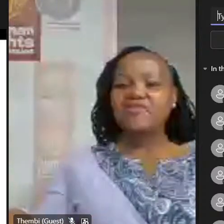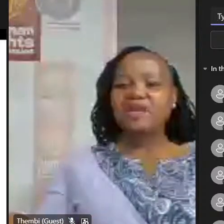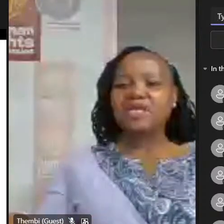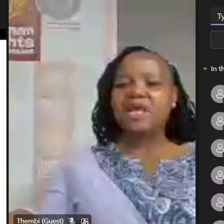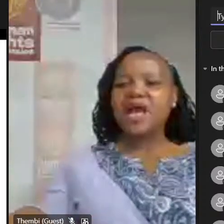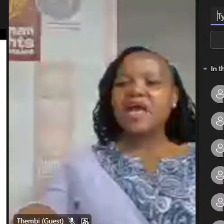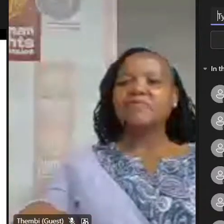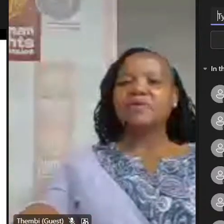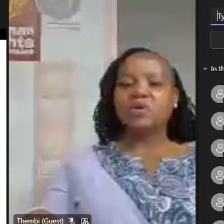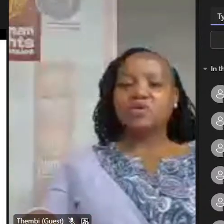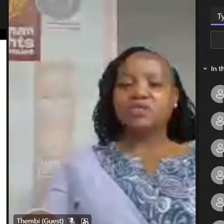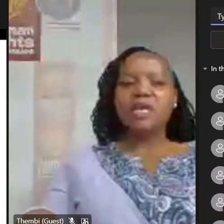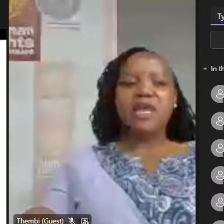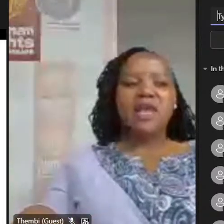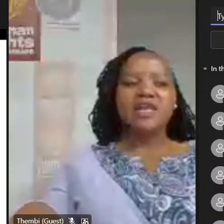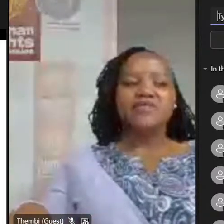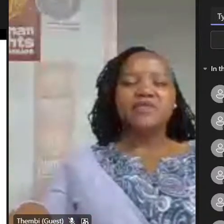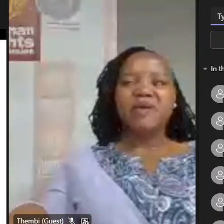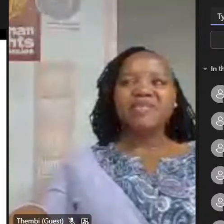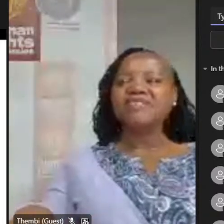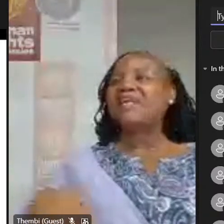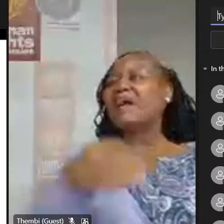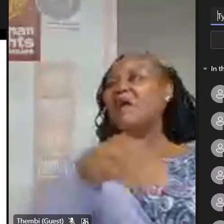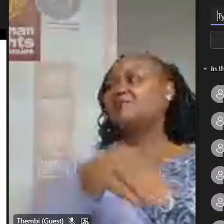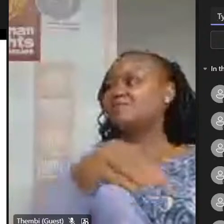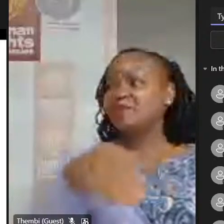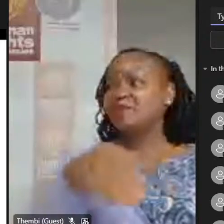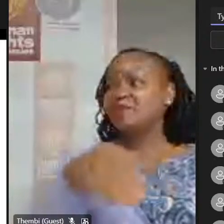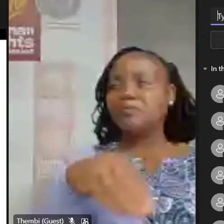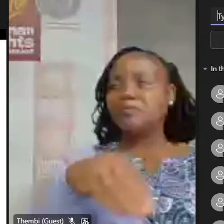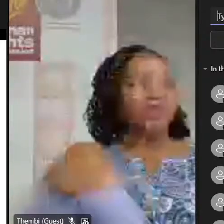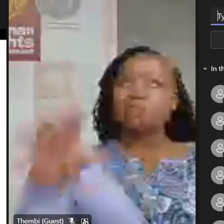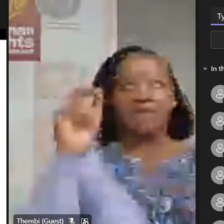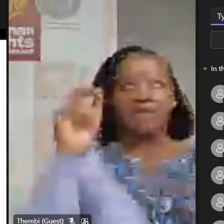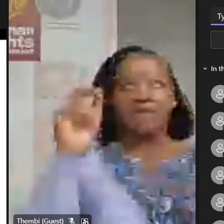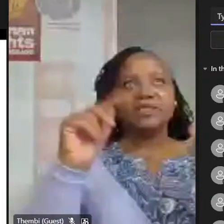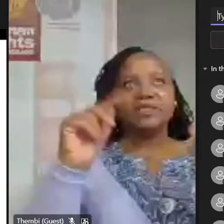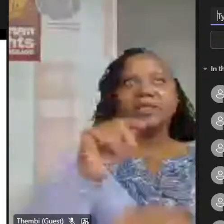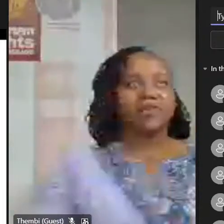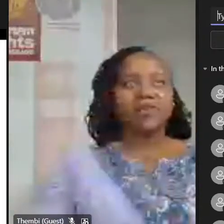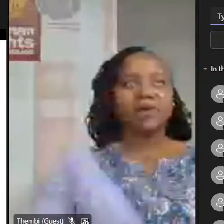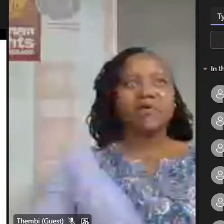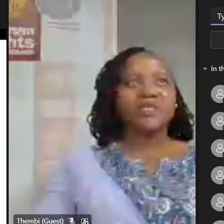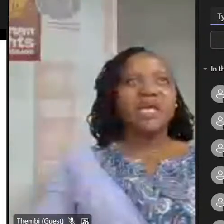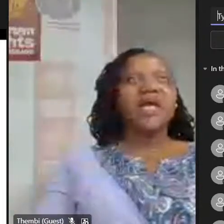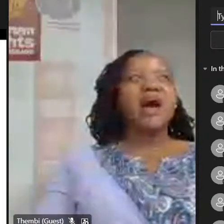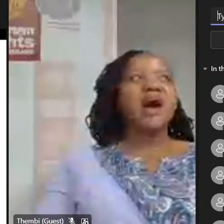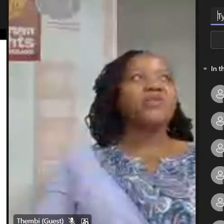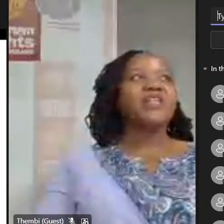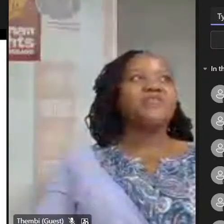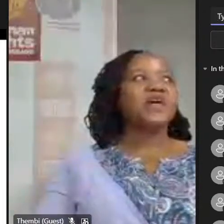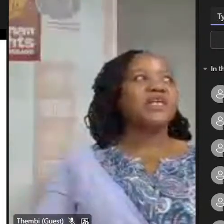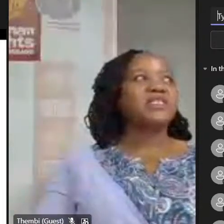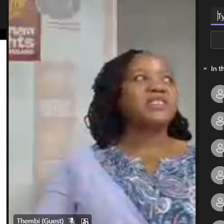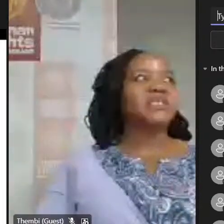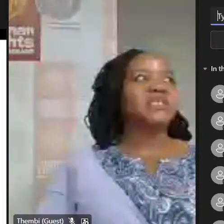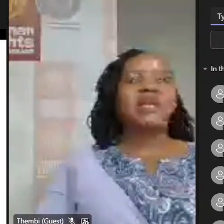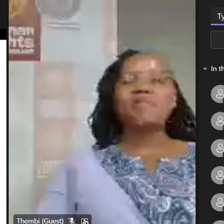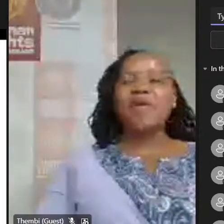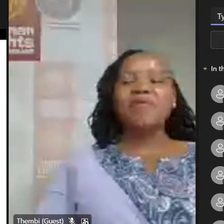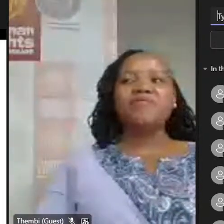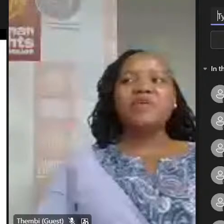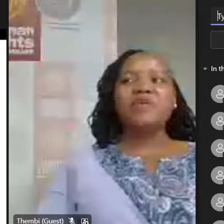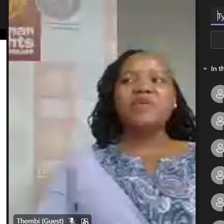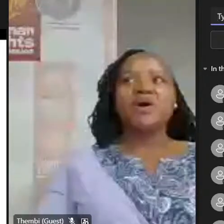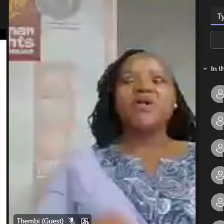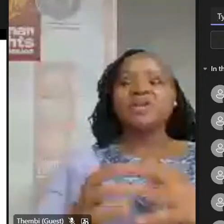never felt I belonged, and even personal accounts of some of the students that I've spoken to about how they felt like